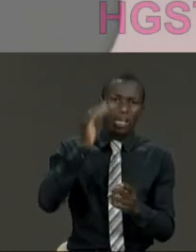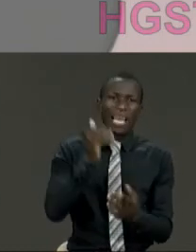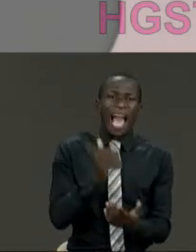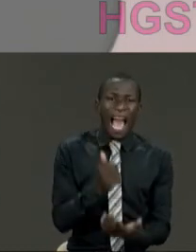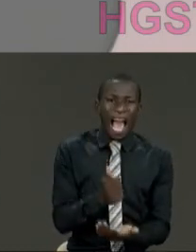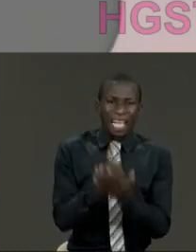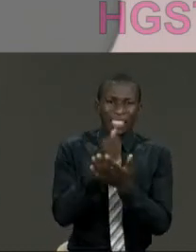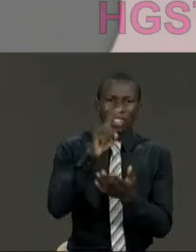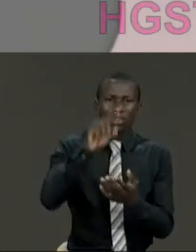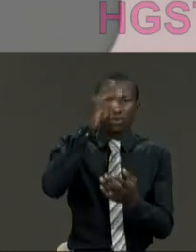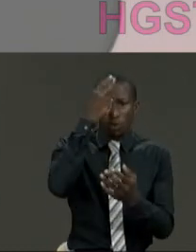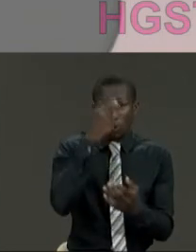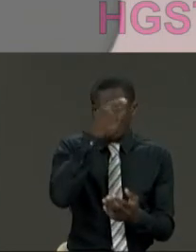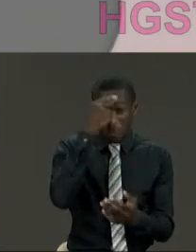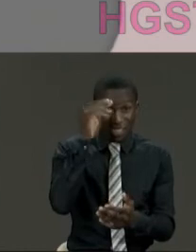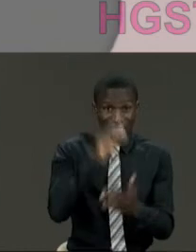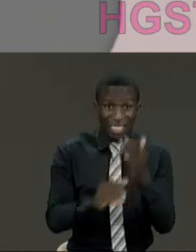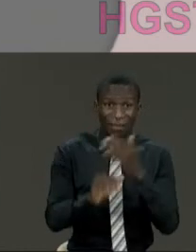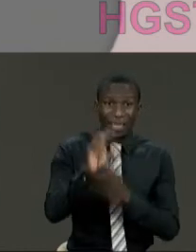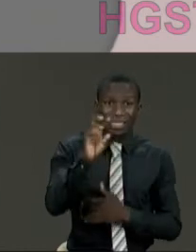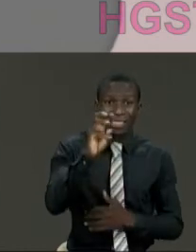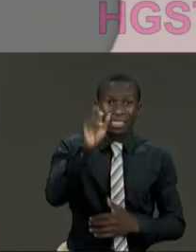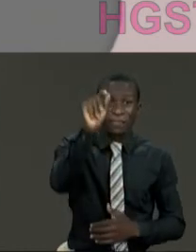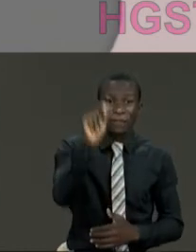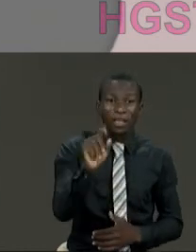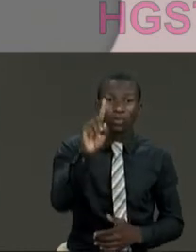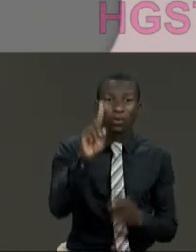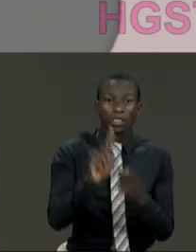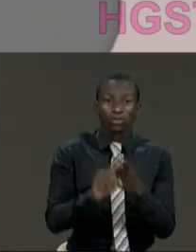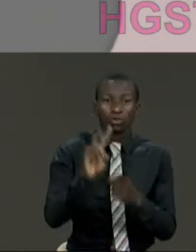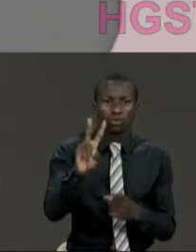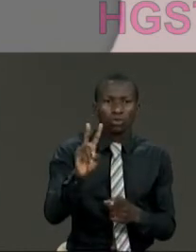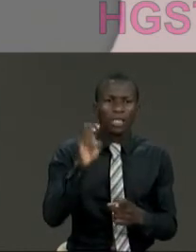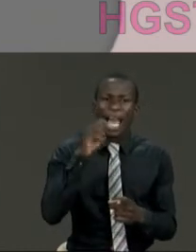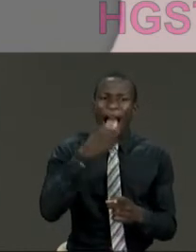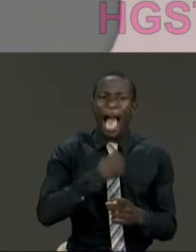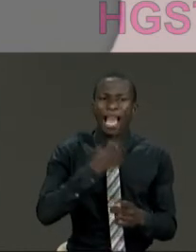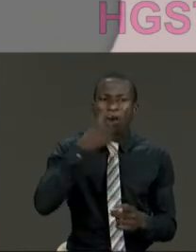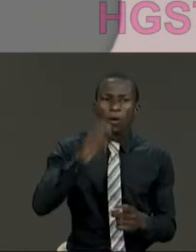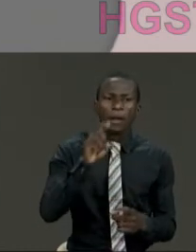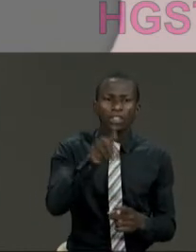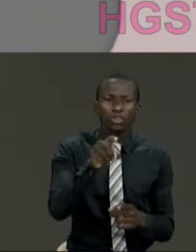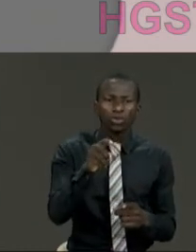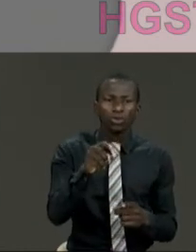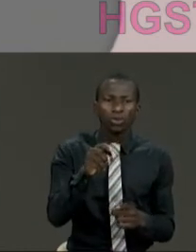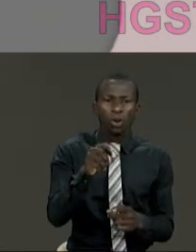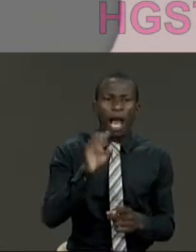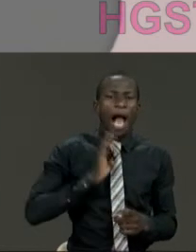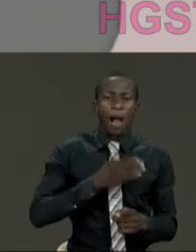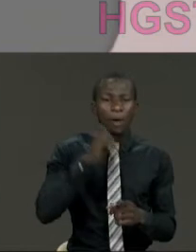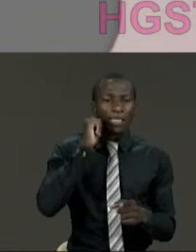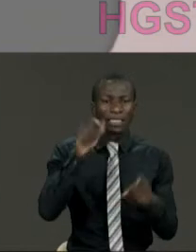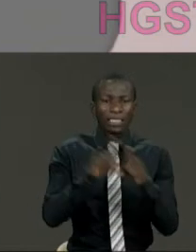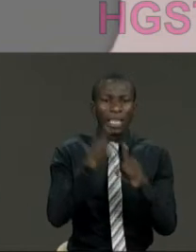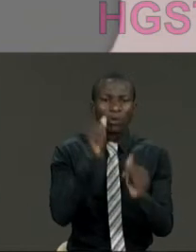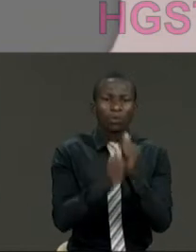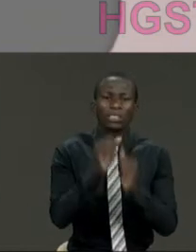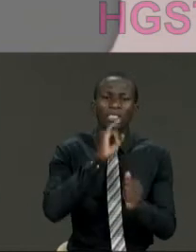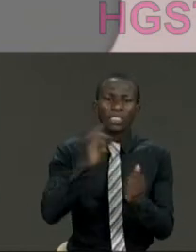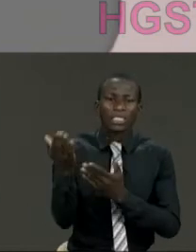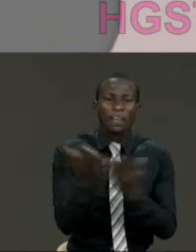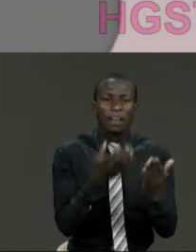Romans 16, 1 to 2. He said, "I commend you, Phoebe, our sister, which is a servant of the